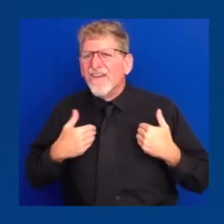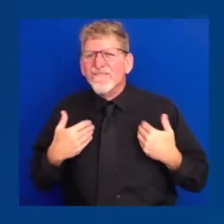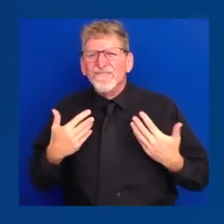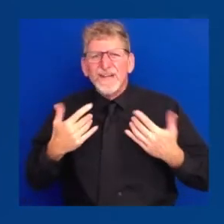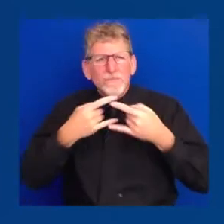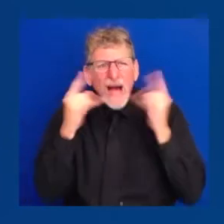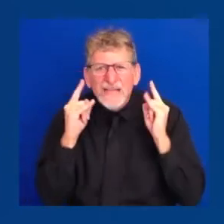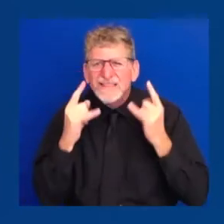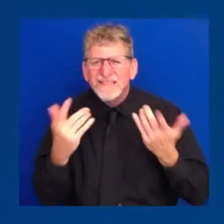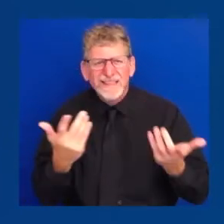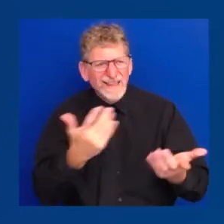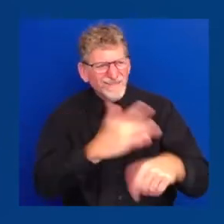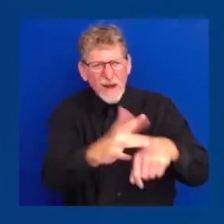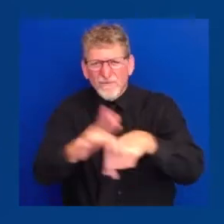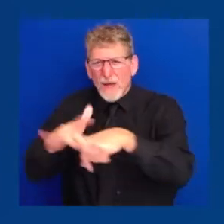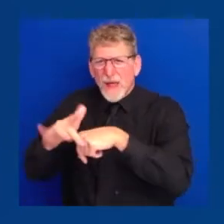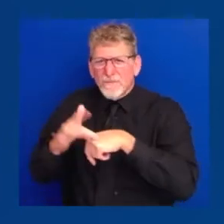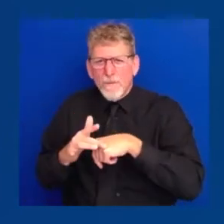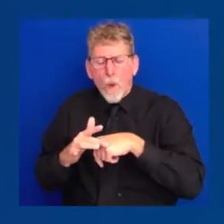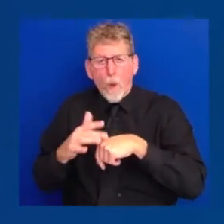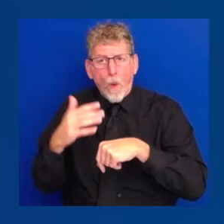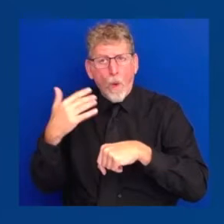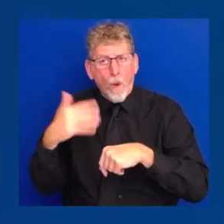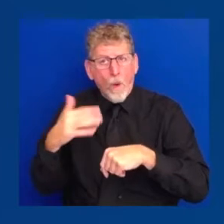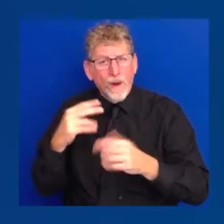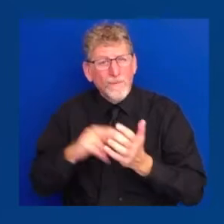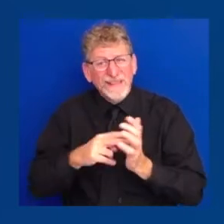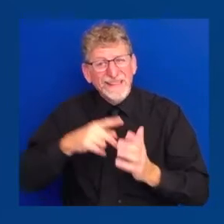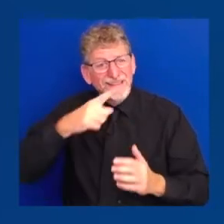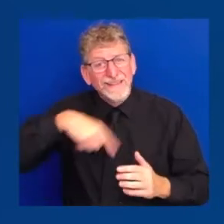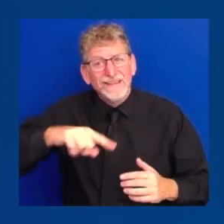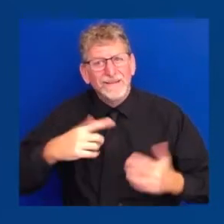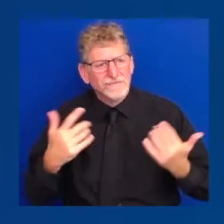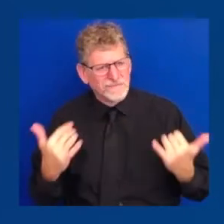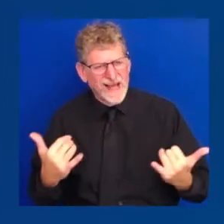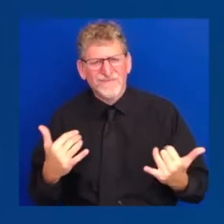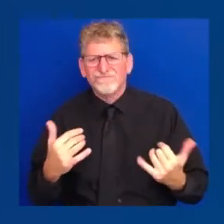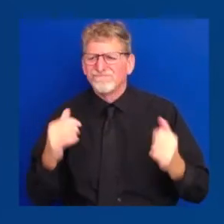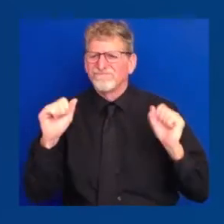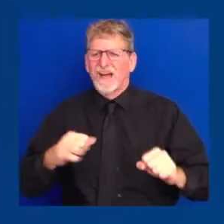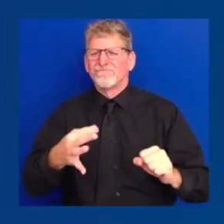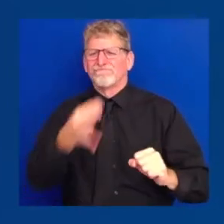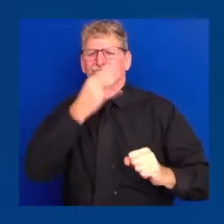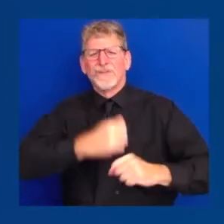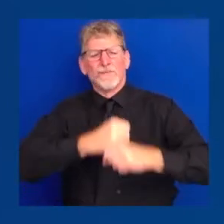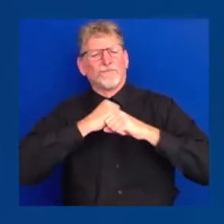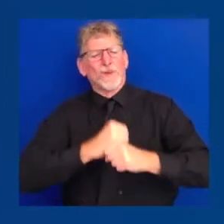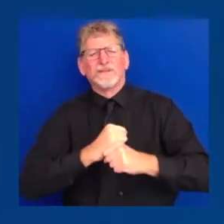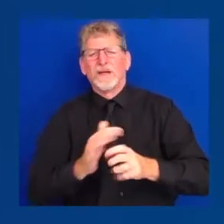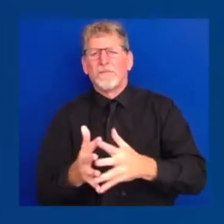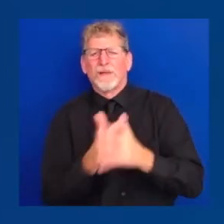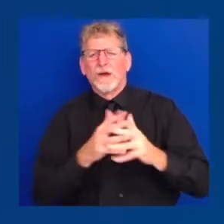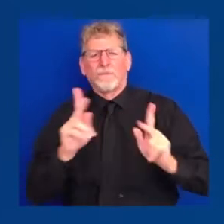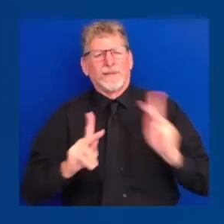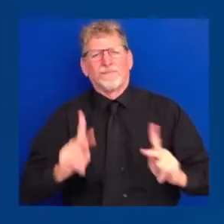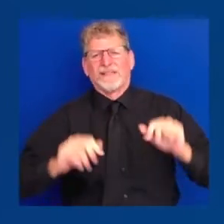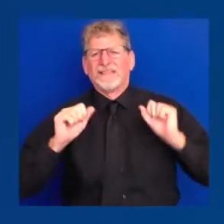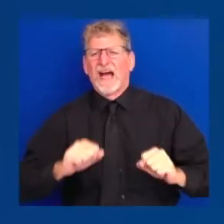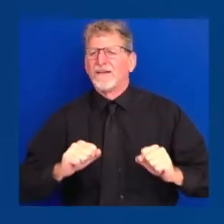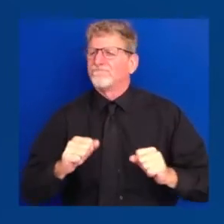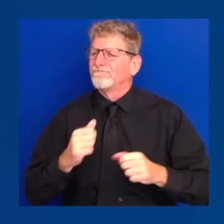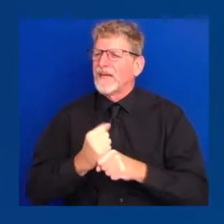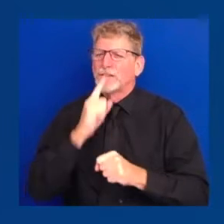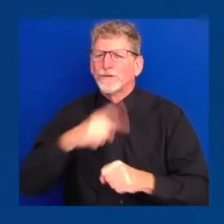enable us to move forward safely and get back to our more normal routines. Going out to eat at a